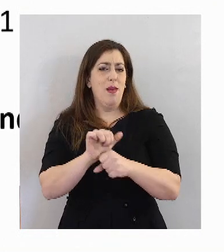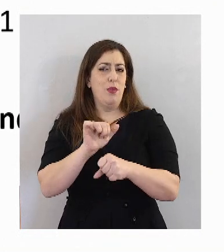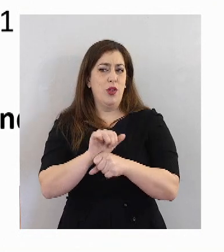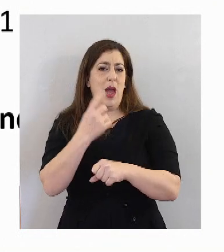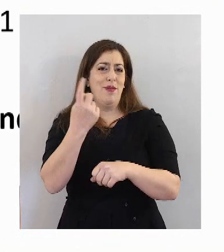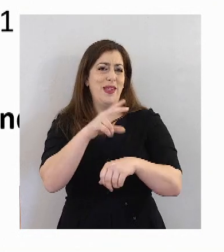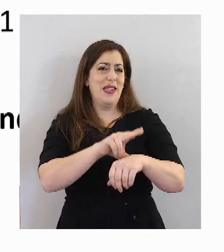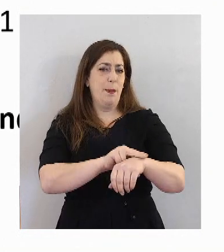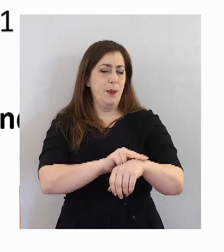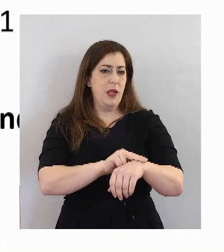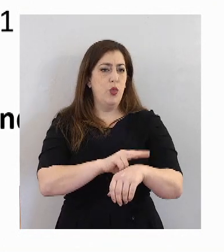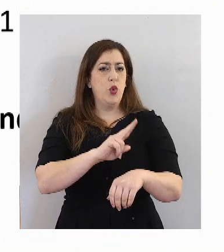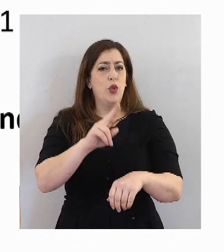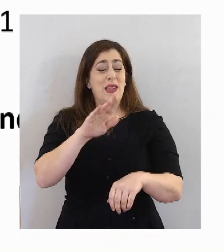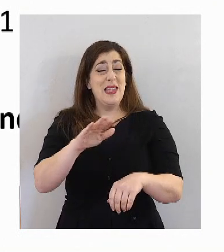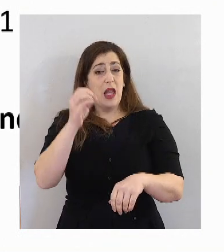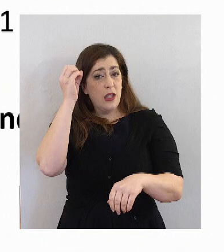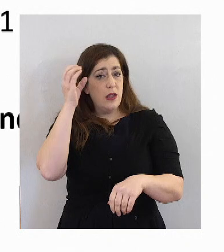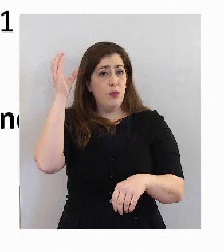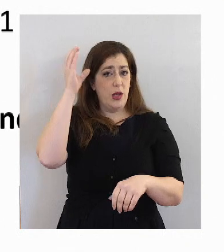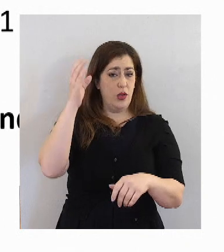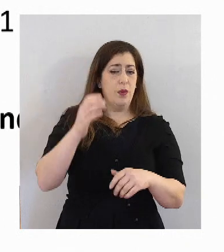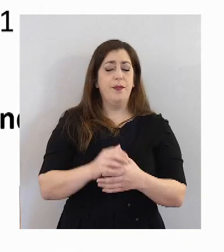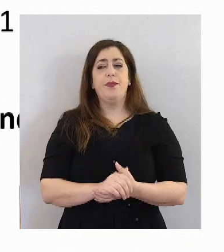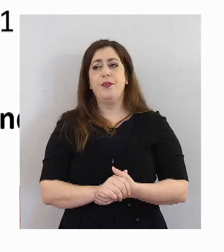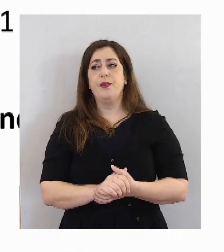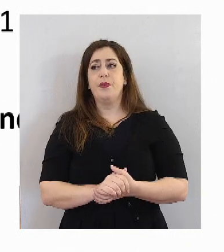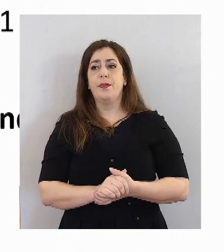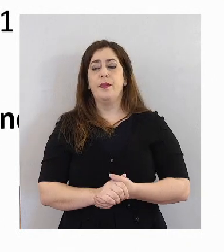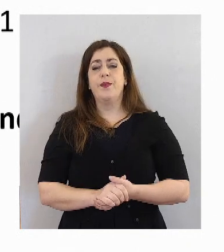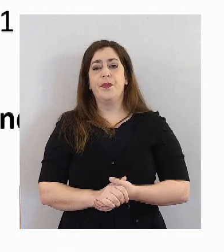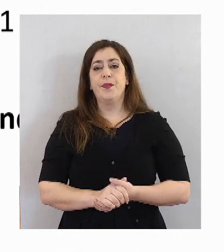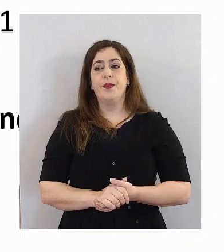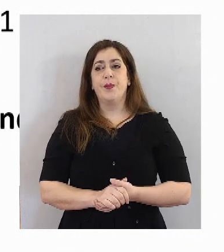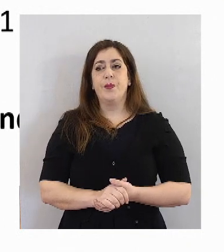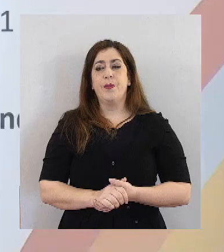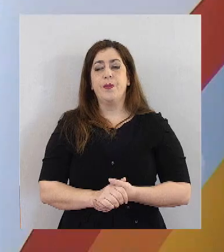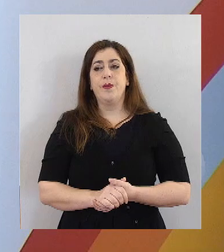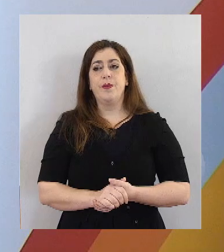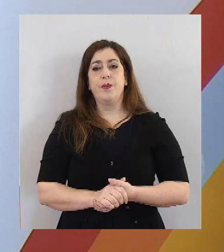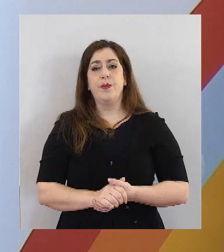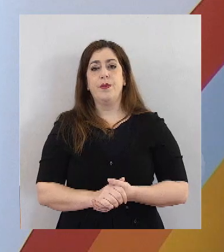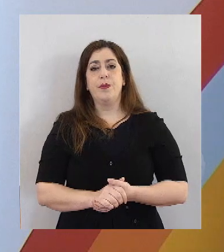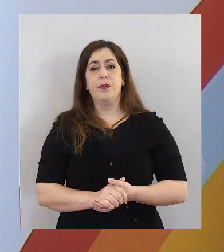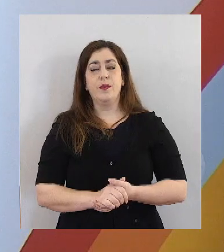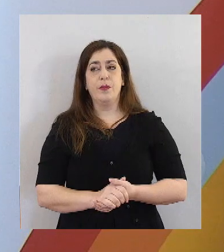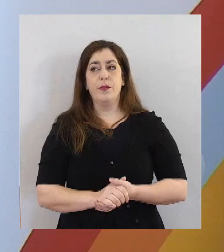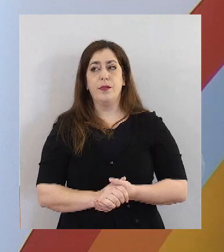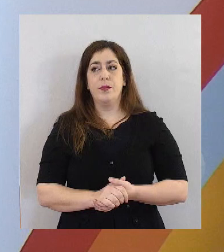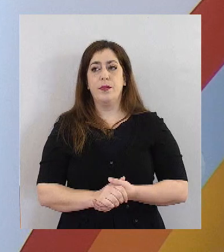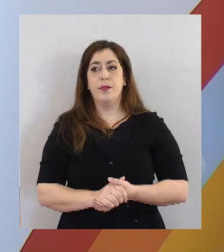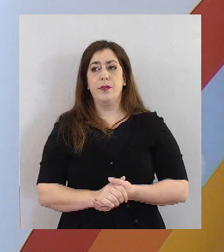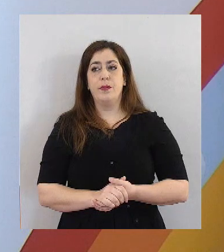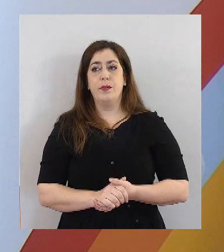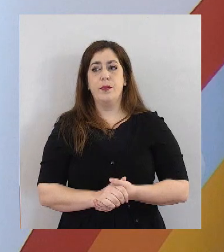experts involved in the delivery of the training gave permission for this session to be made